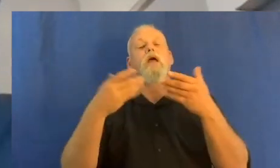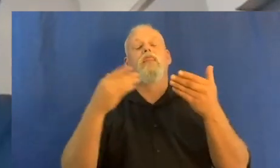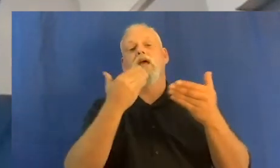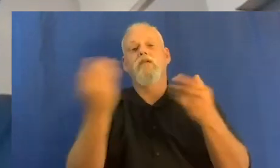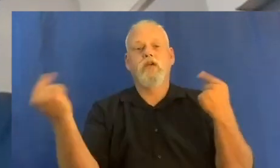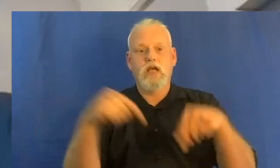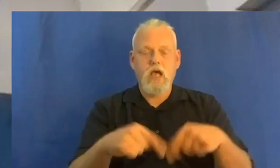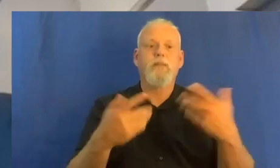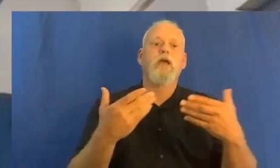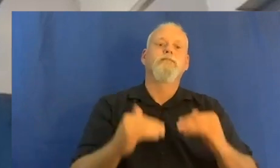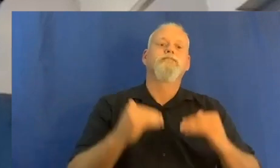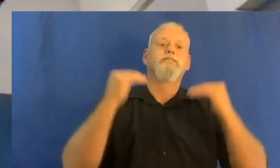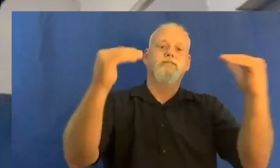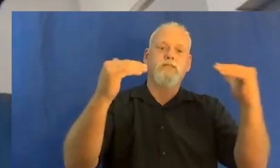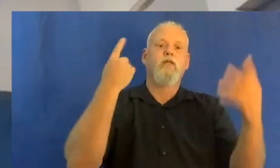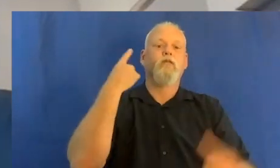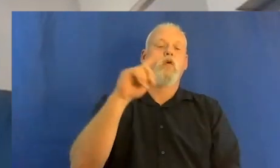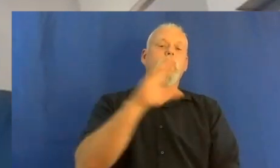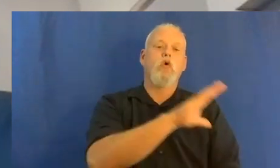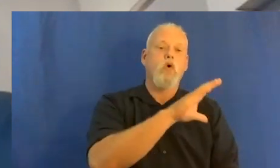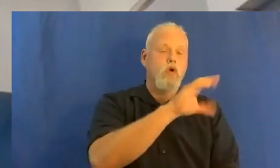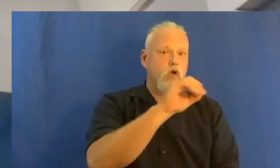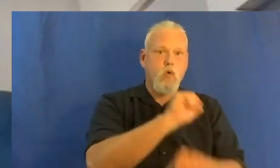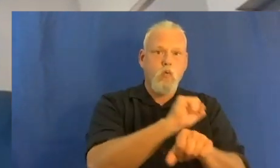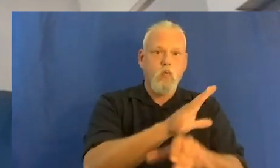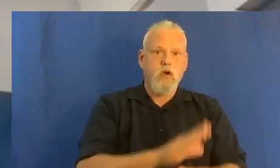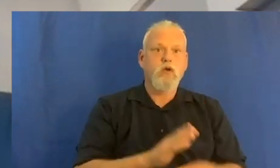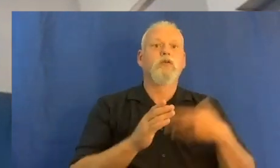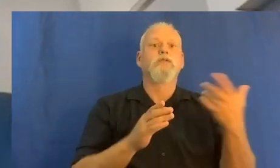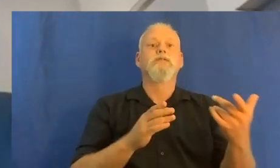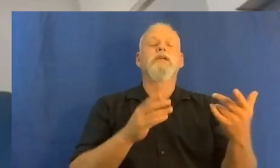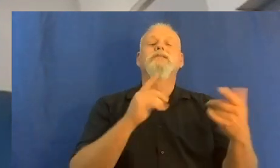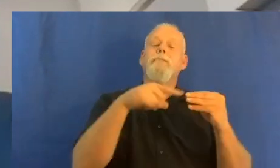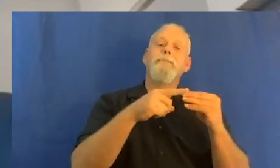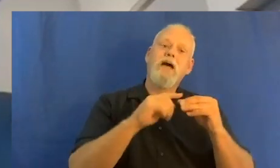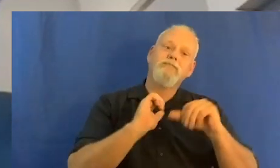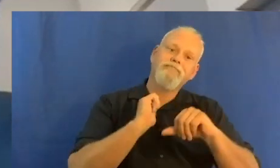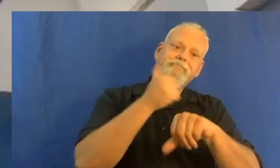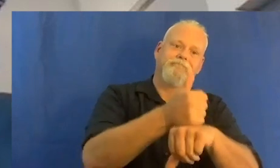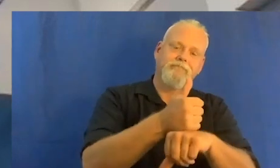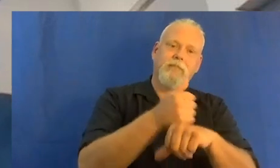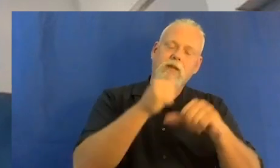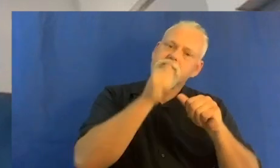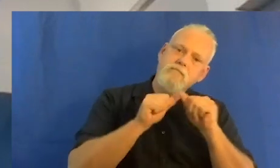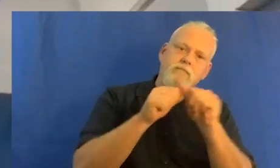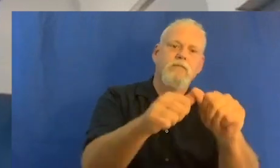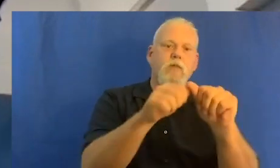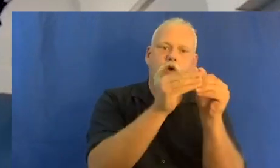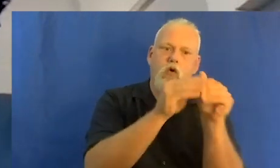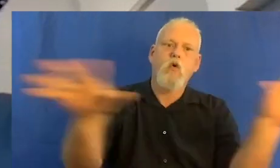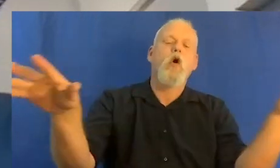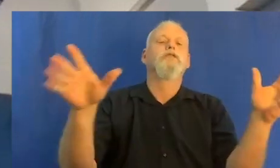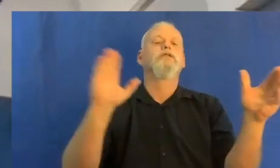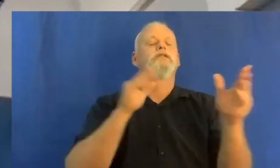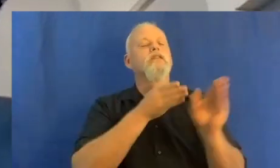of your colleagues across the field. Even though this event is about building resilience across our field, it wouldn't be AIDSWatch without talking